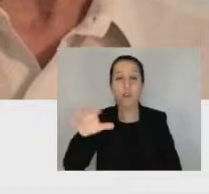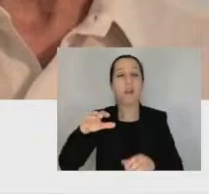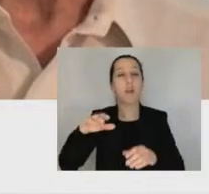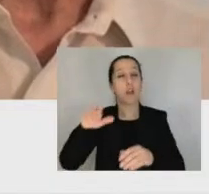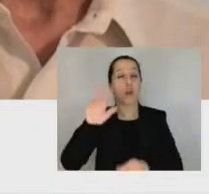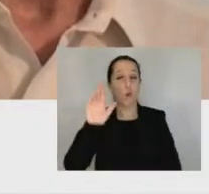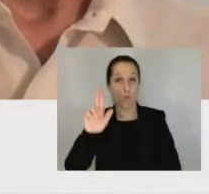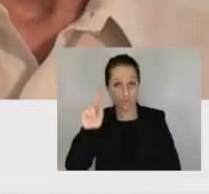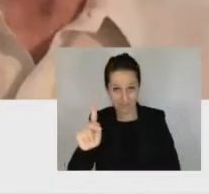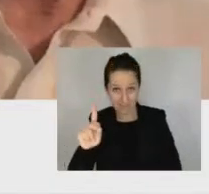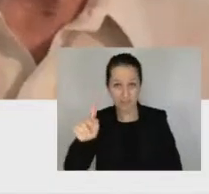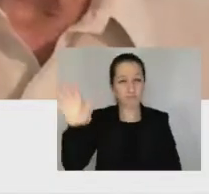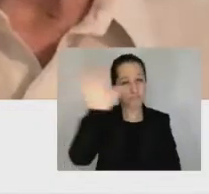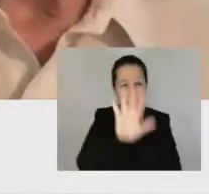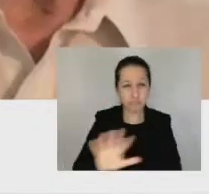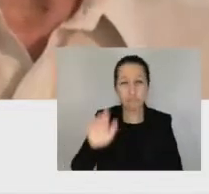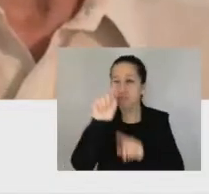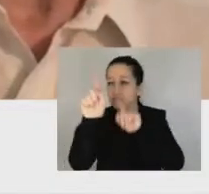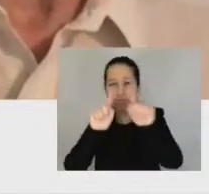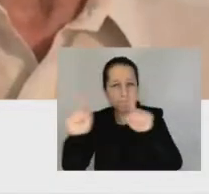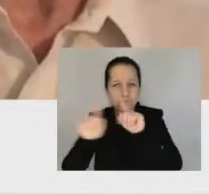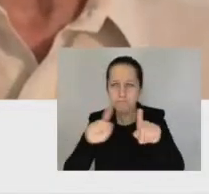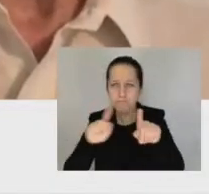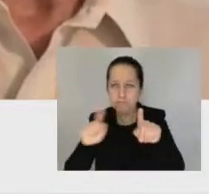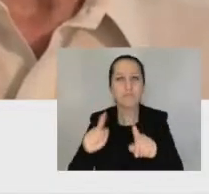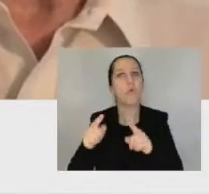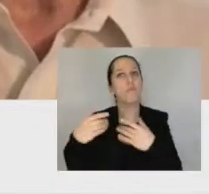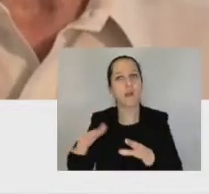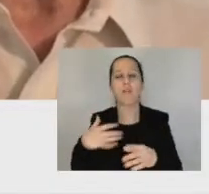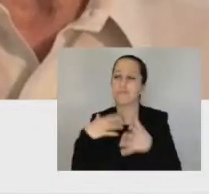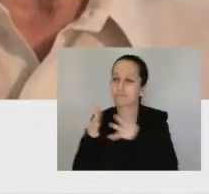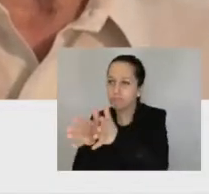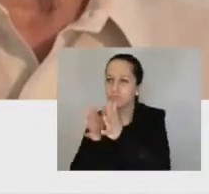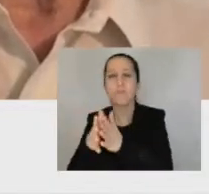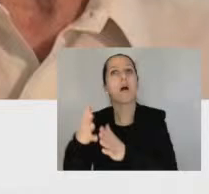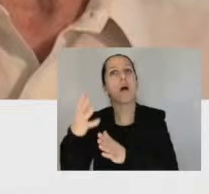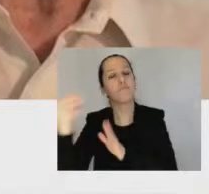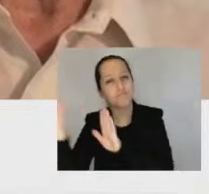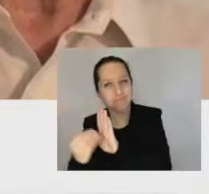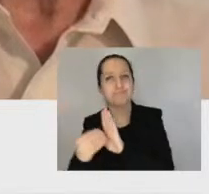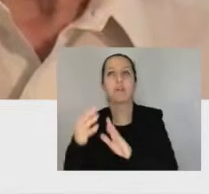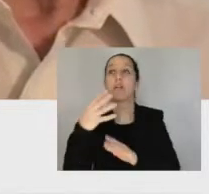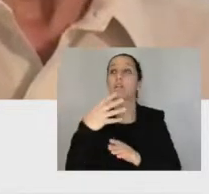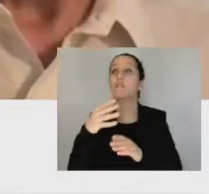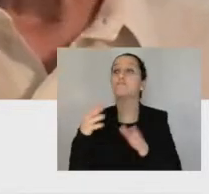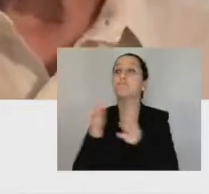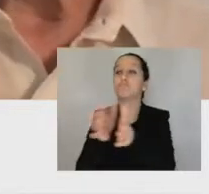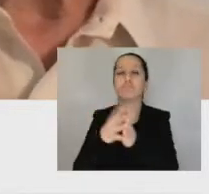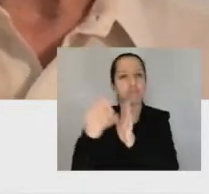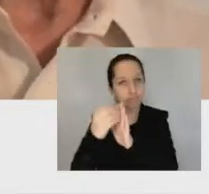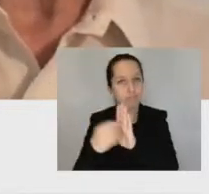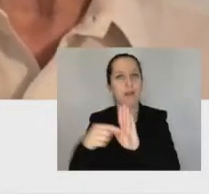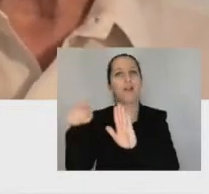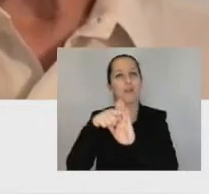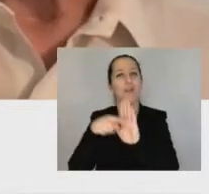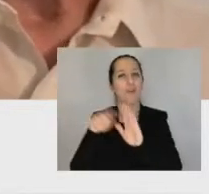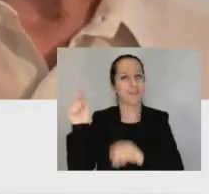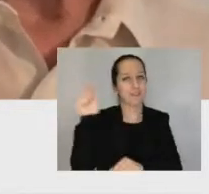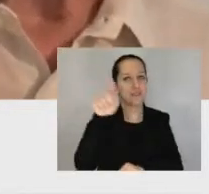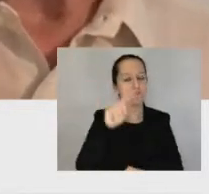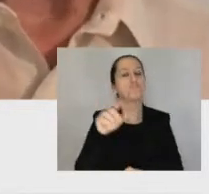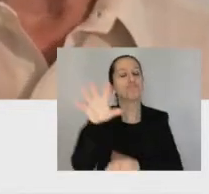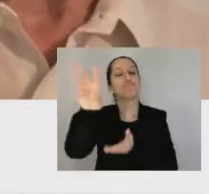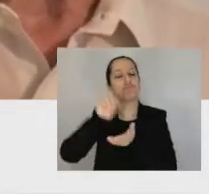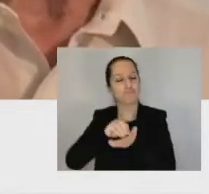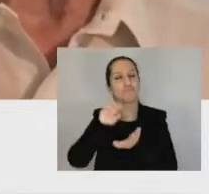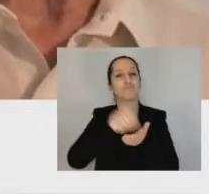year. All Marmot places taking my recommendations, and just to repeat them, give